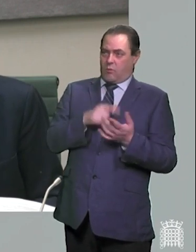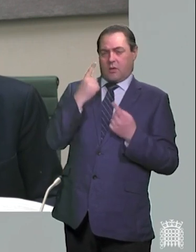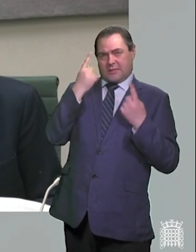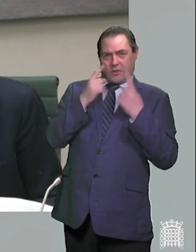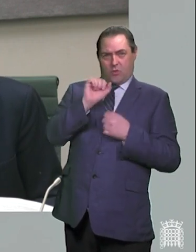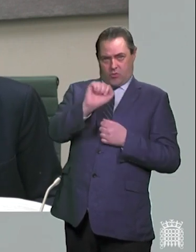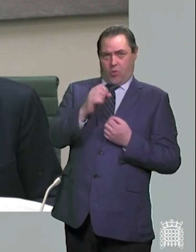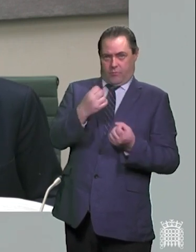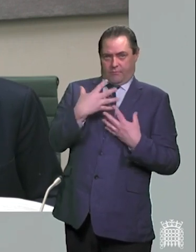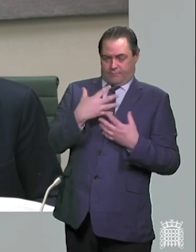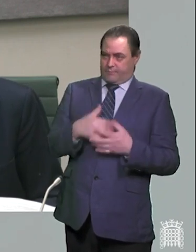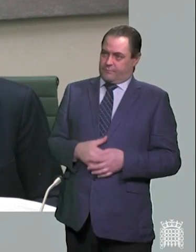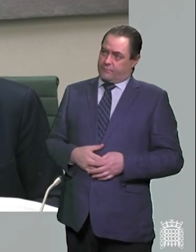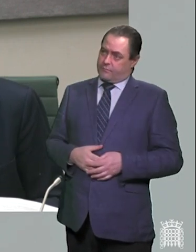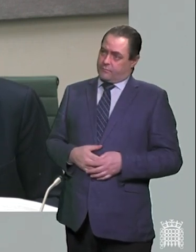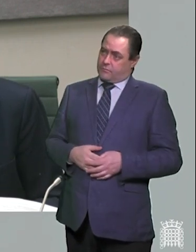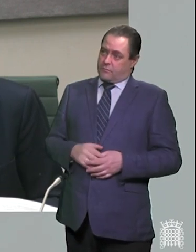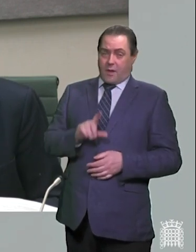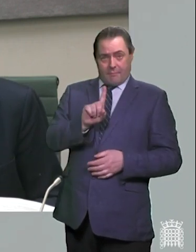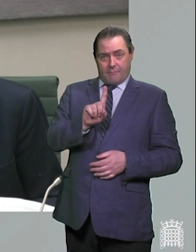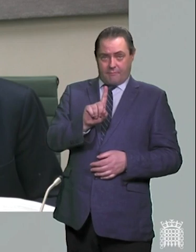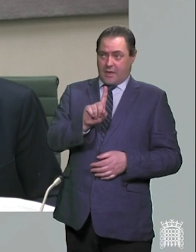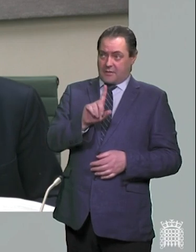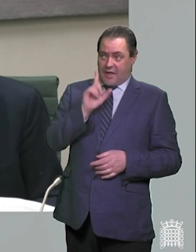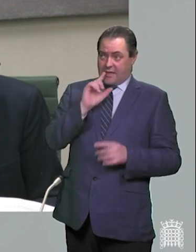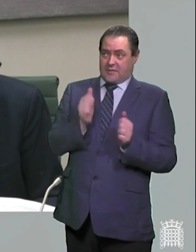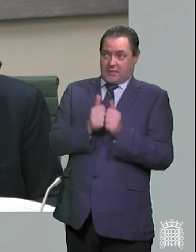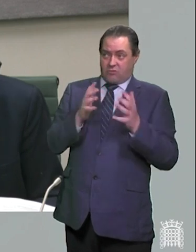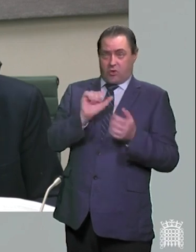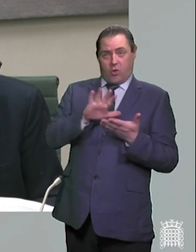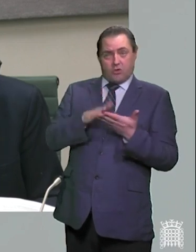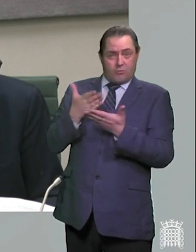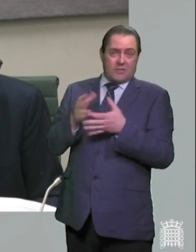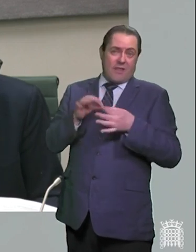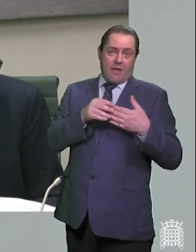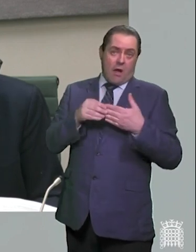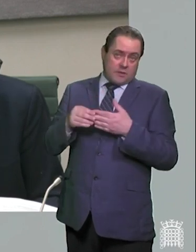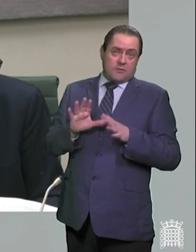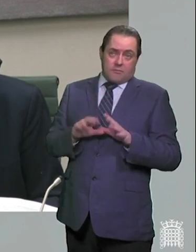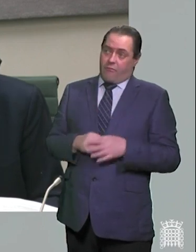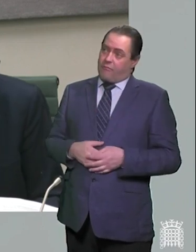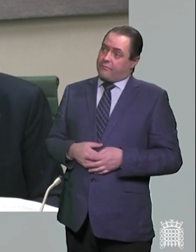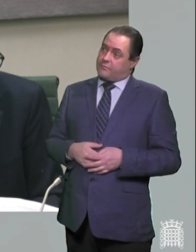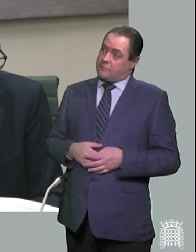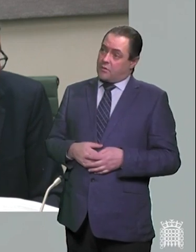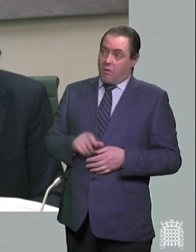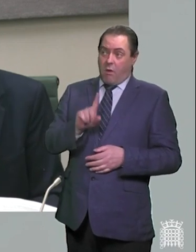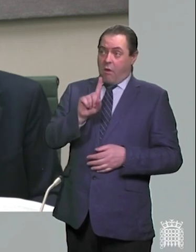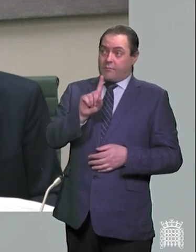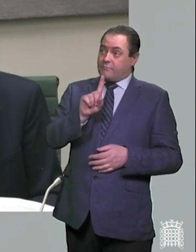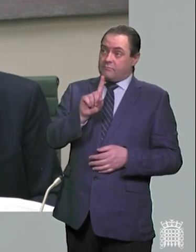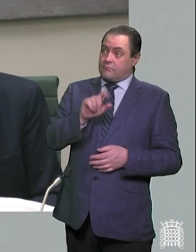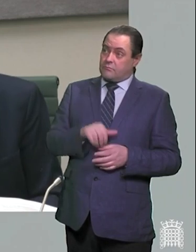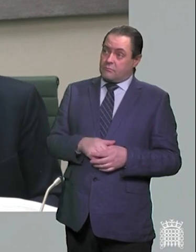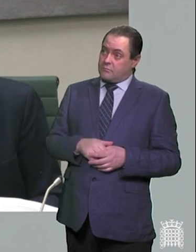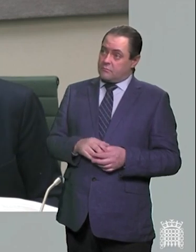of what you're and the next. But I don't think we agree with your interpretation of the guidance. But anyway, can I say whatever